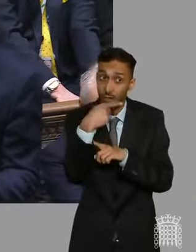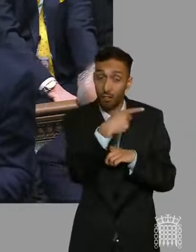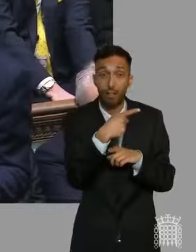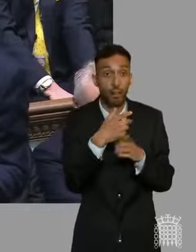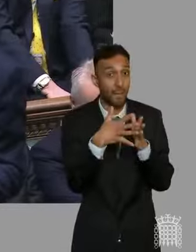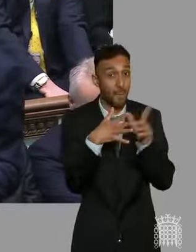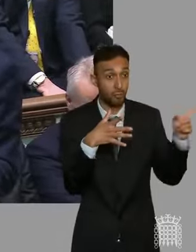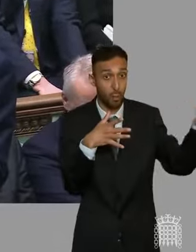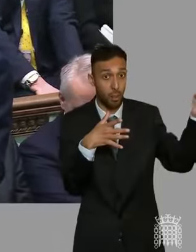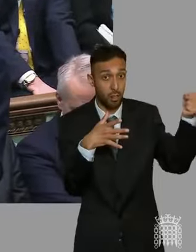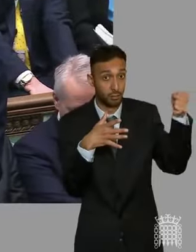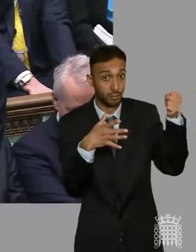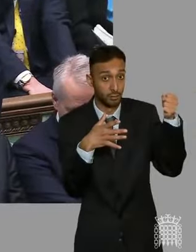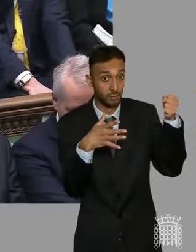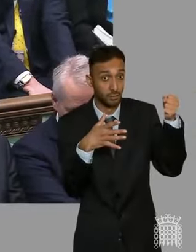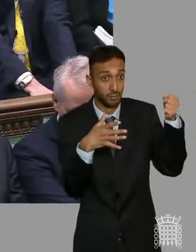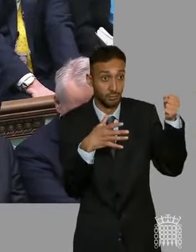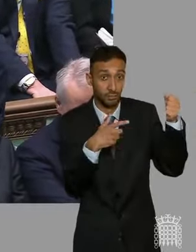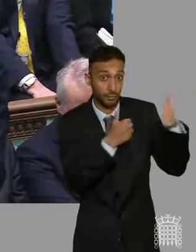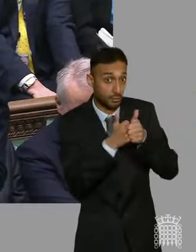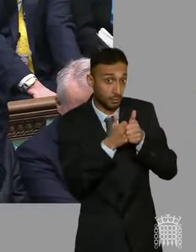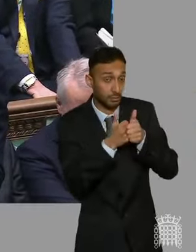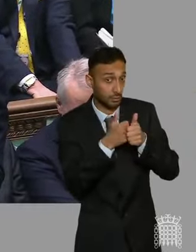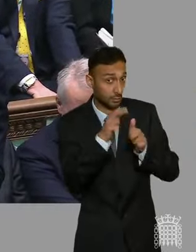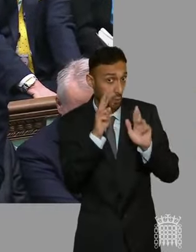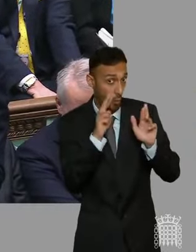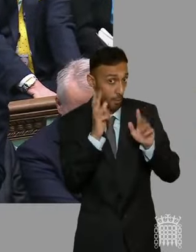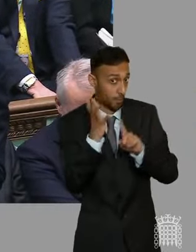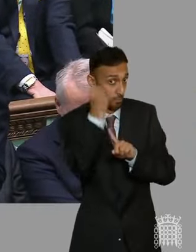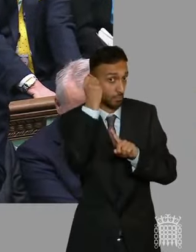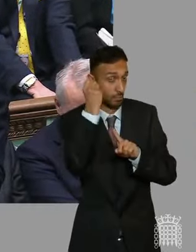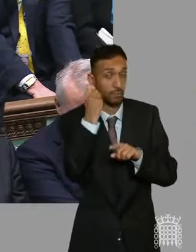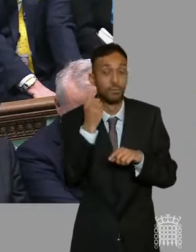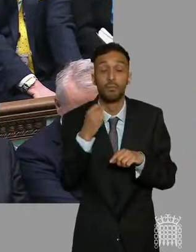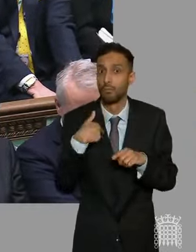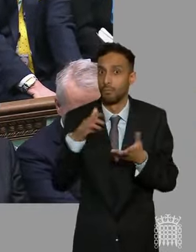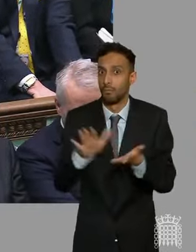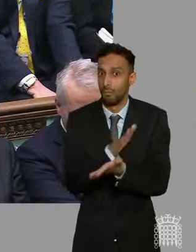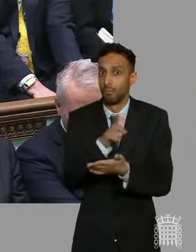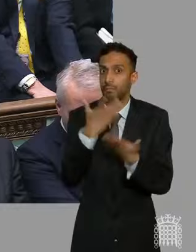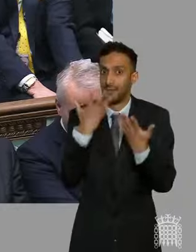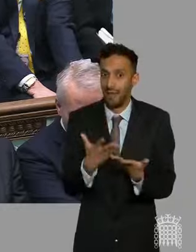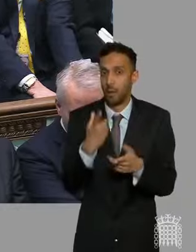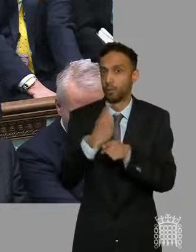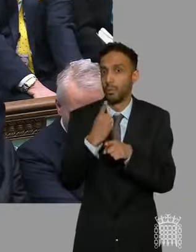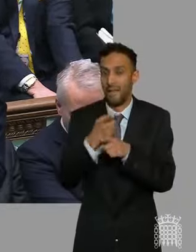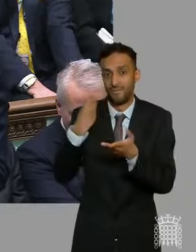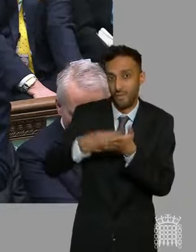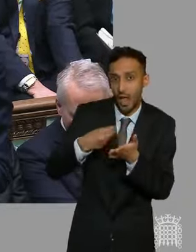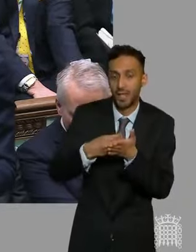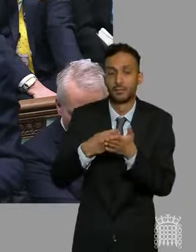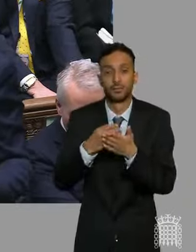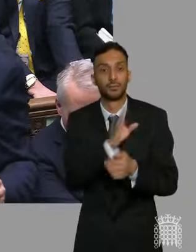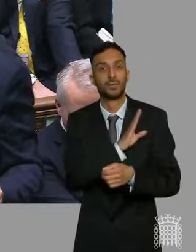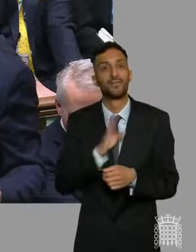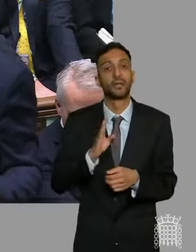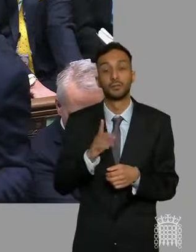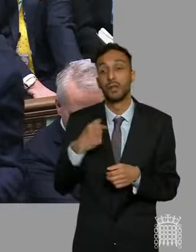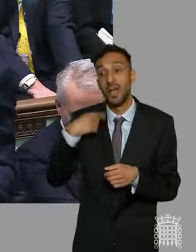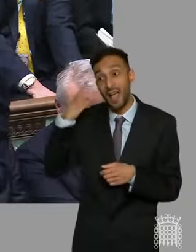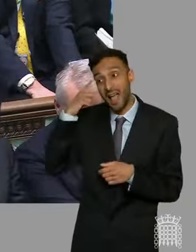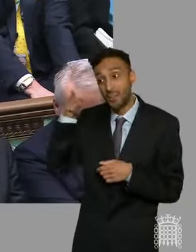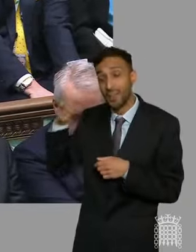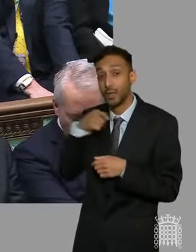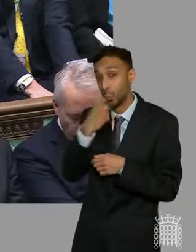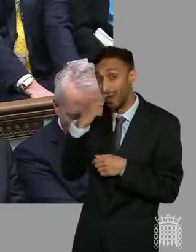about finance defence. I think if he was to push this European rearmament bank at the summit on Sunday, the European leaders, I think he'd be pushing